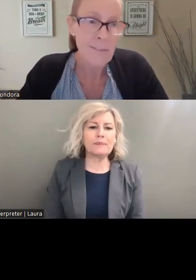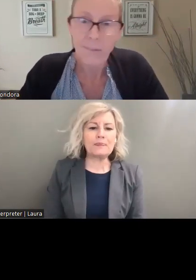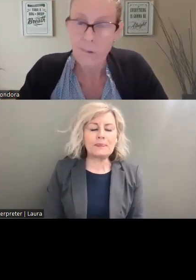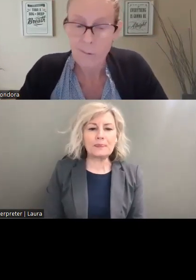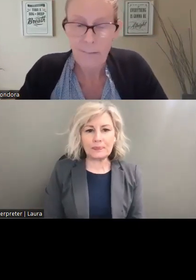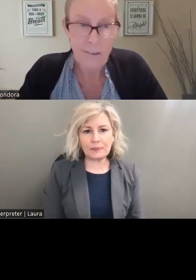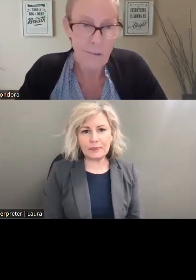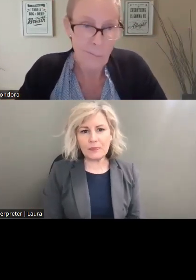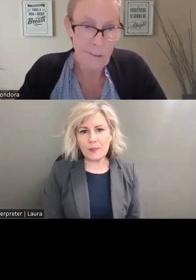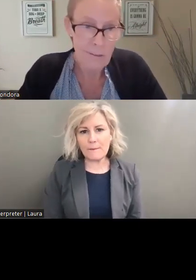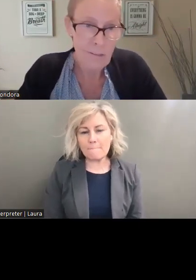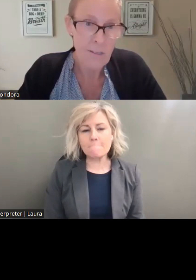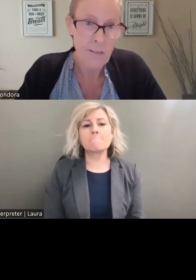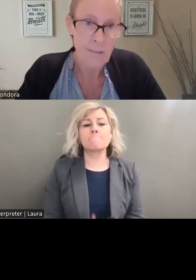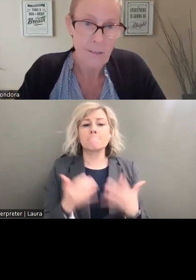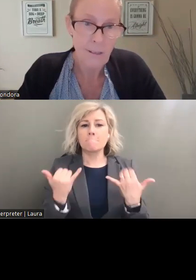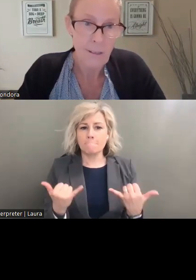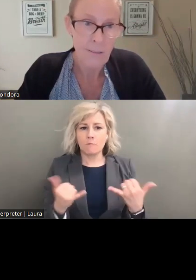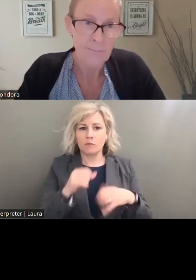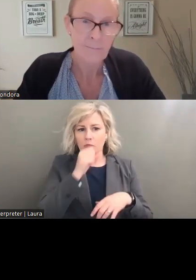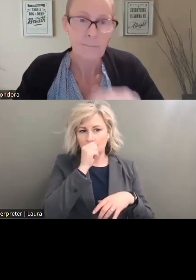Let me say a few additional words